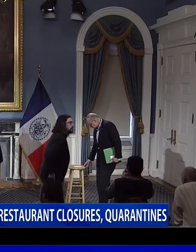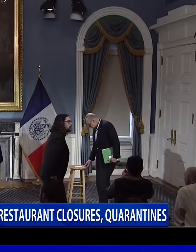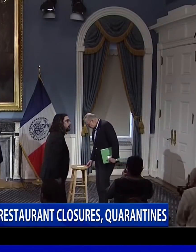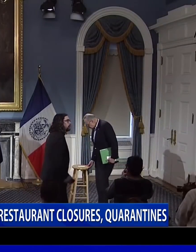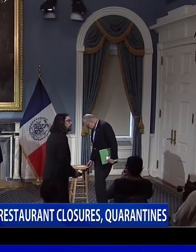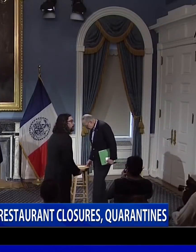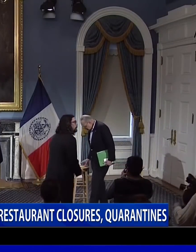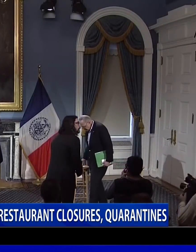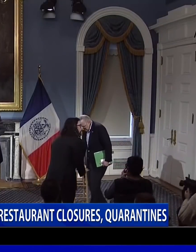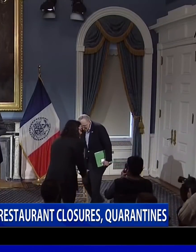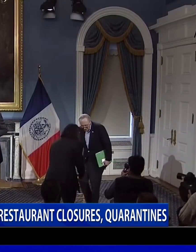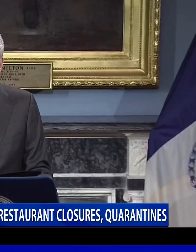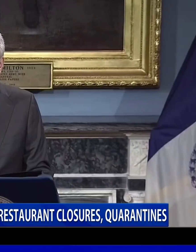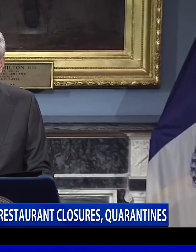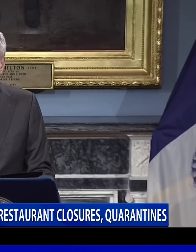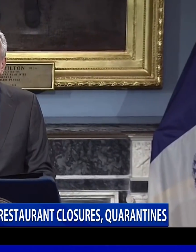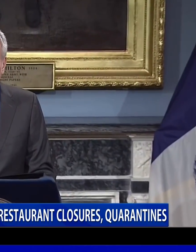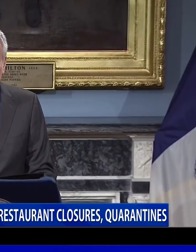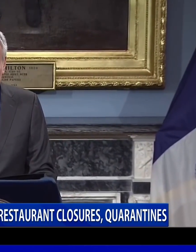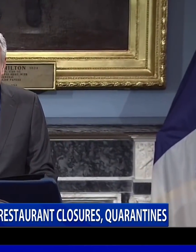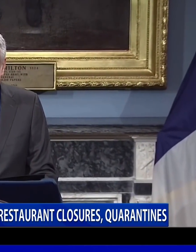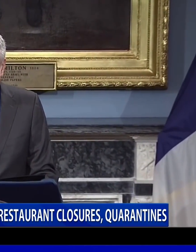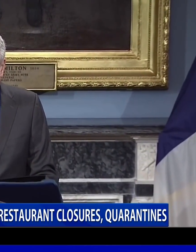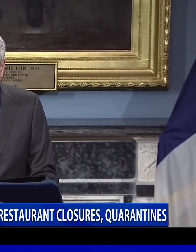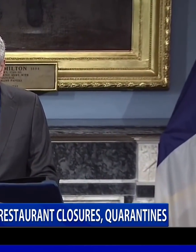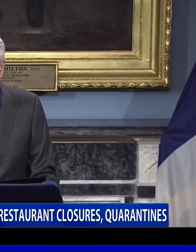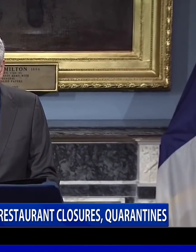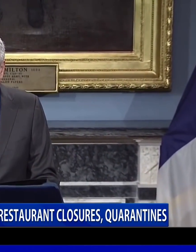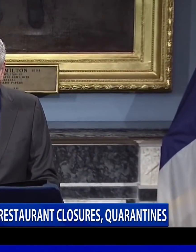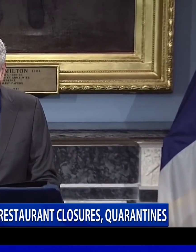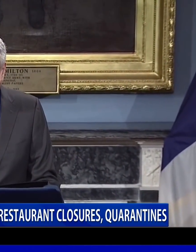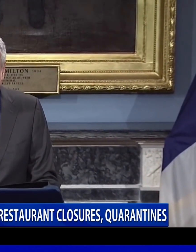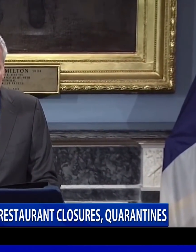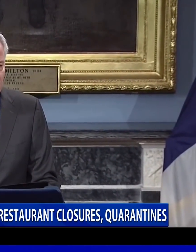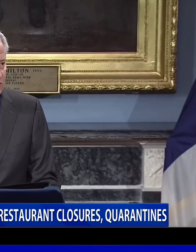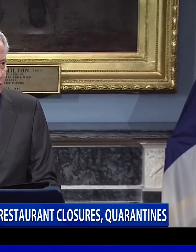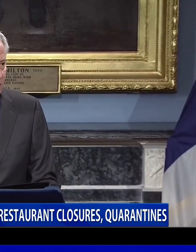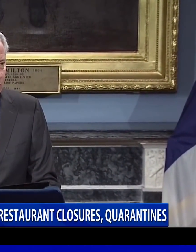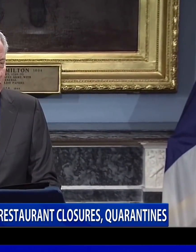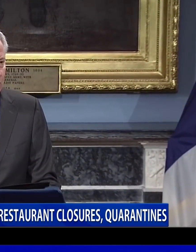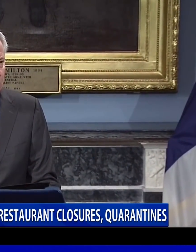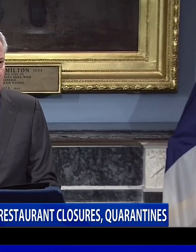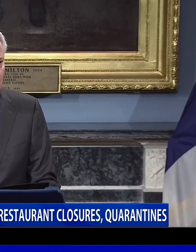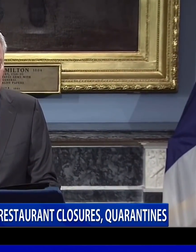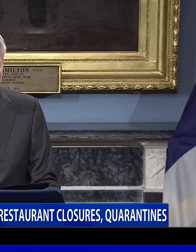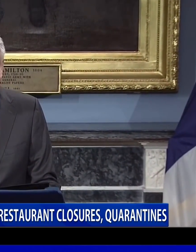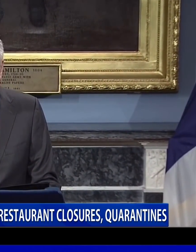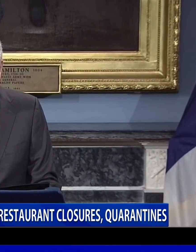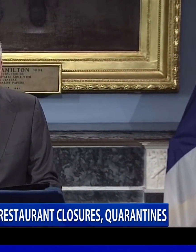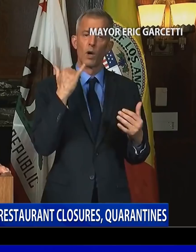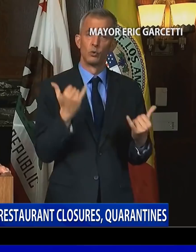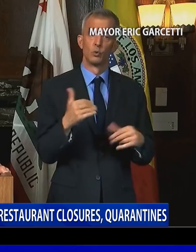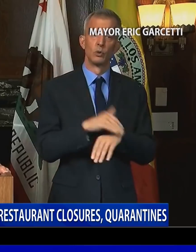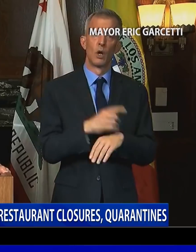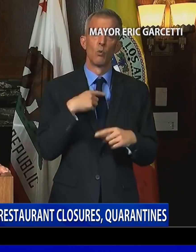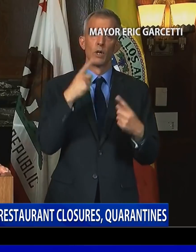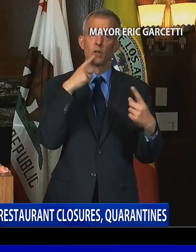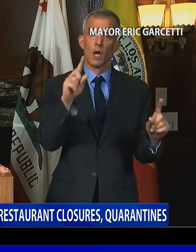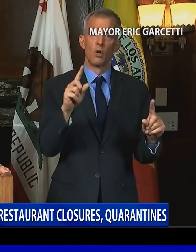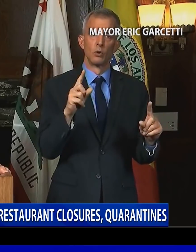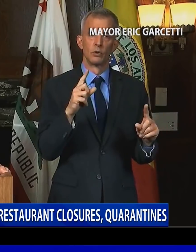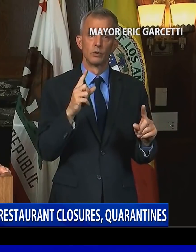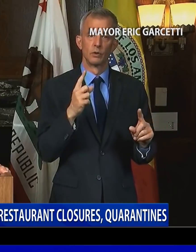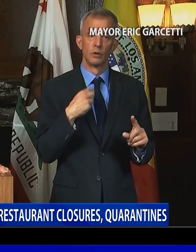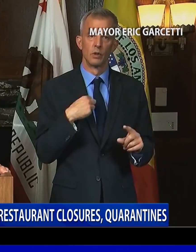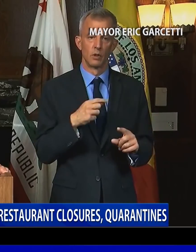Blasio announced the creation of a free 24-hour mental health hotline for people struggling to get by. The mayor of